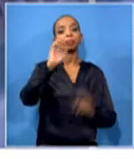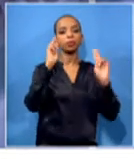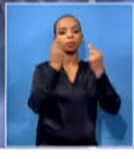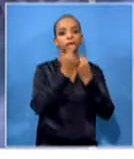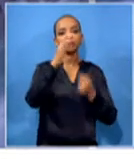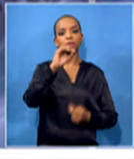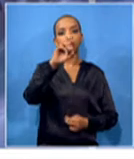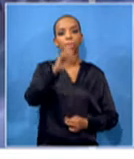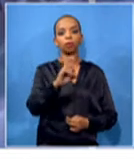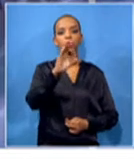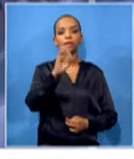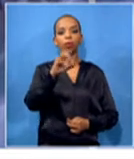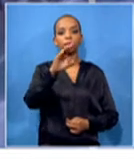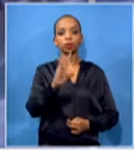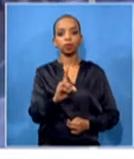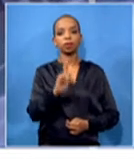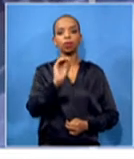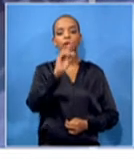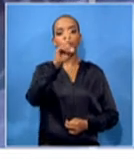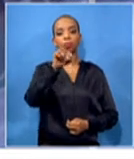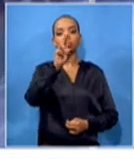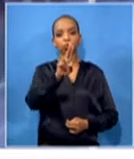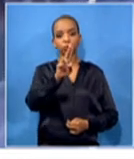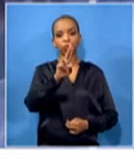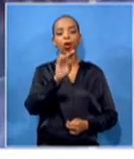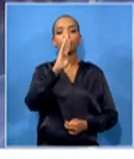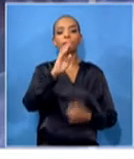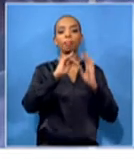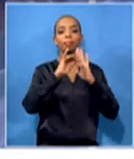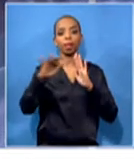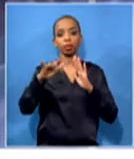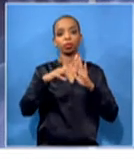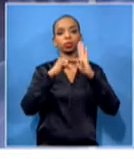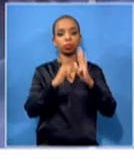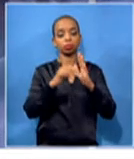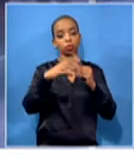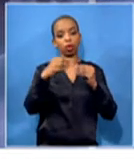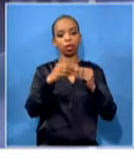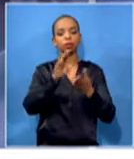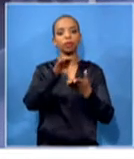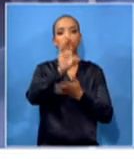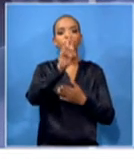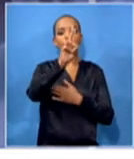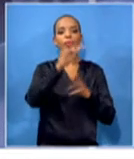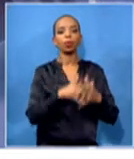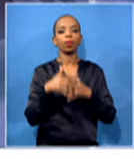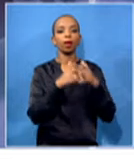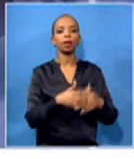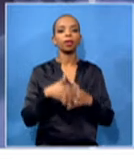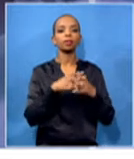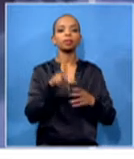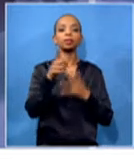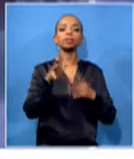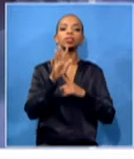scoring $1.2 billion in funding from the US government. Moderna Therapeutics' first clinical trial in the US showed the